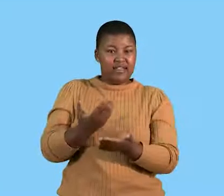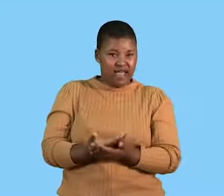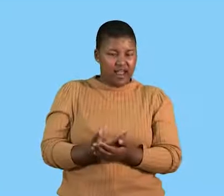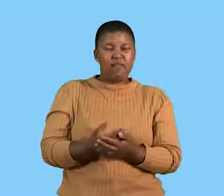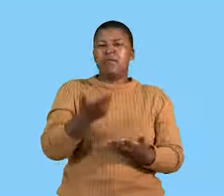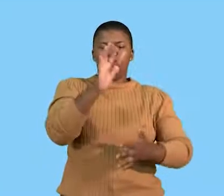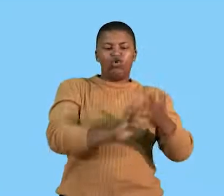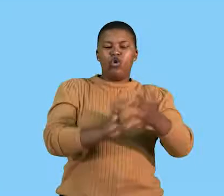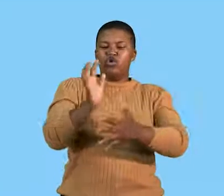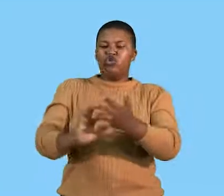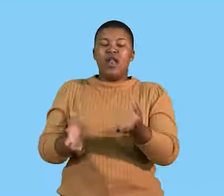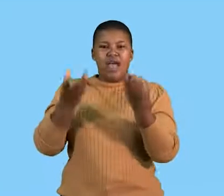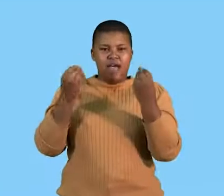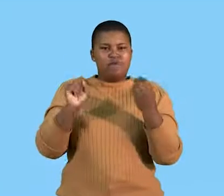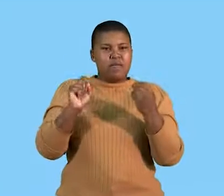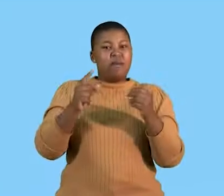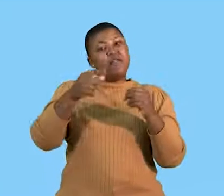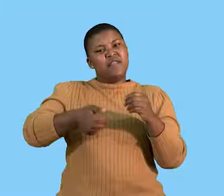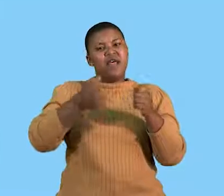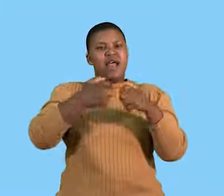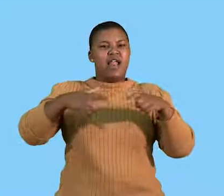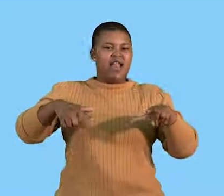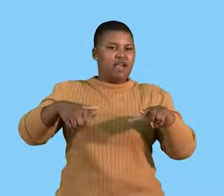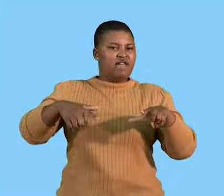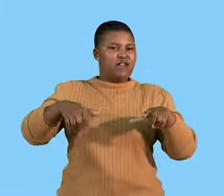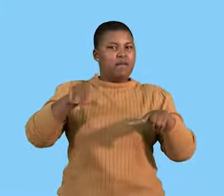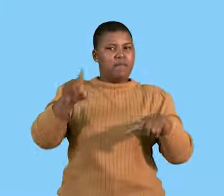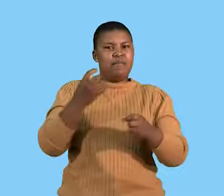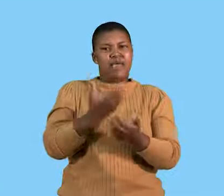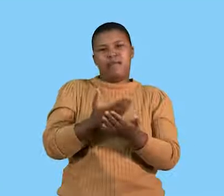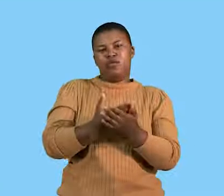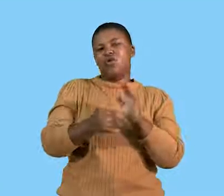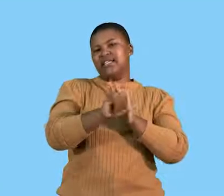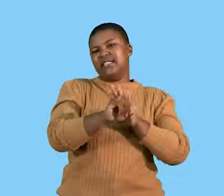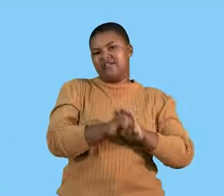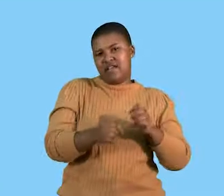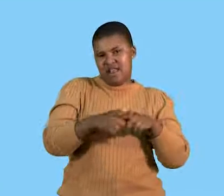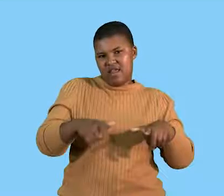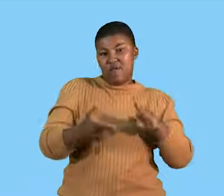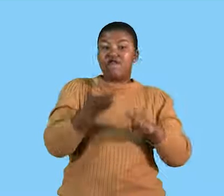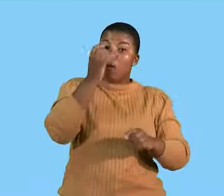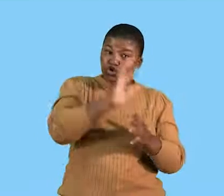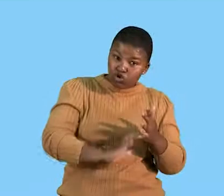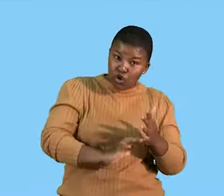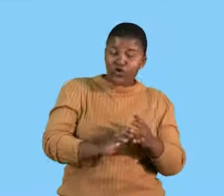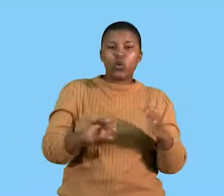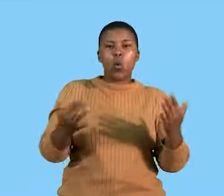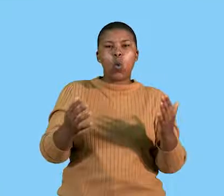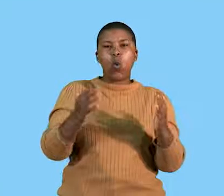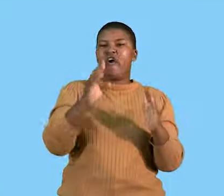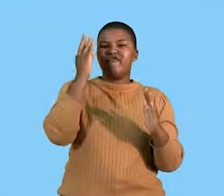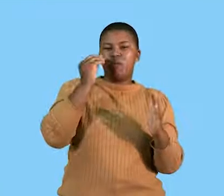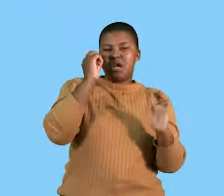out of scenarios, as well as the levels. We must be able to identify the levels out of scenarios or